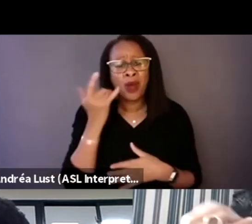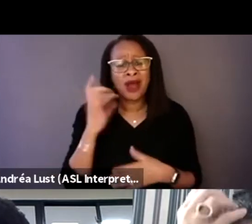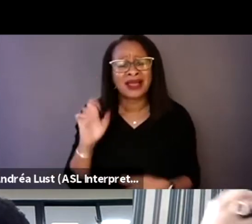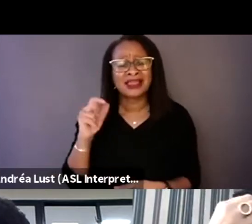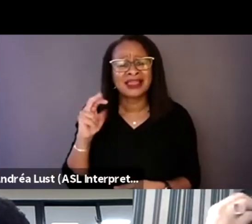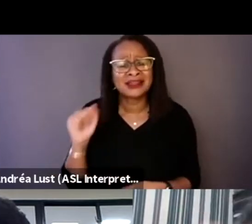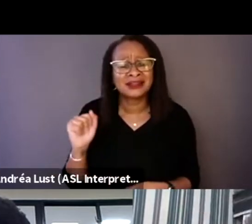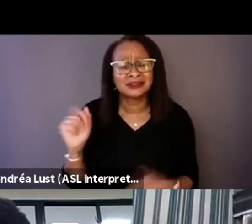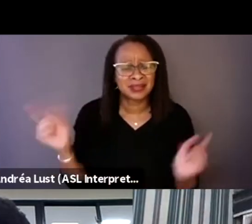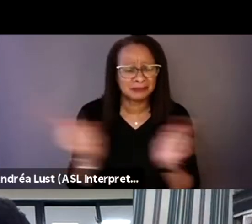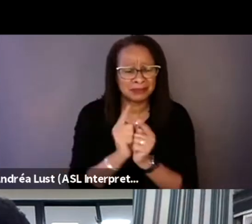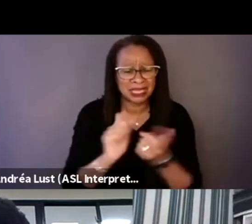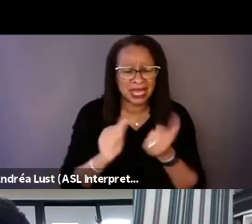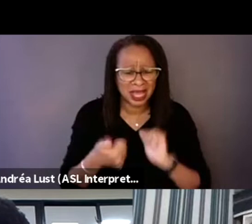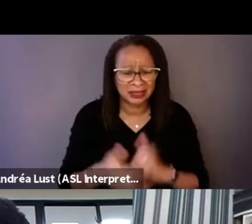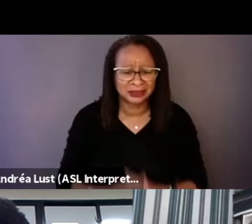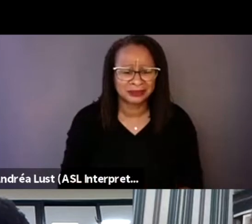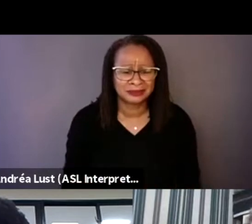her?